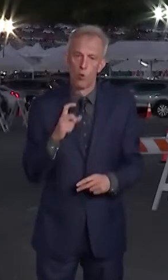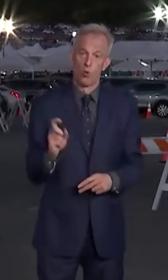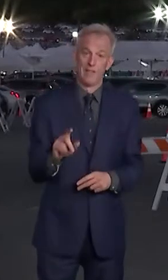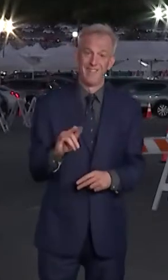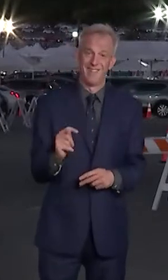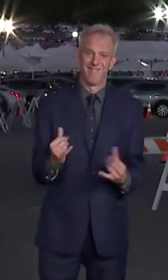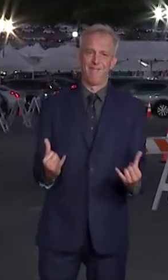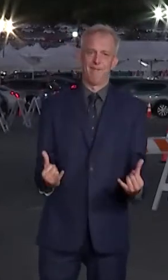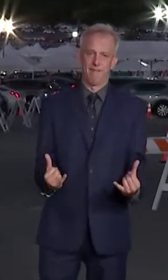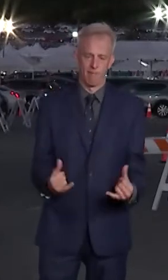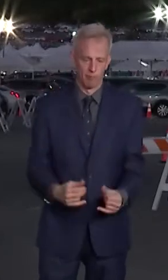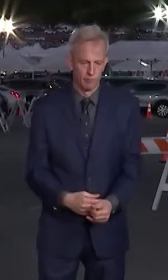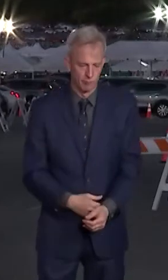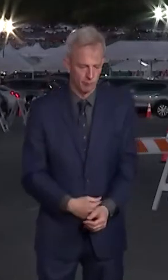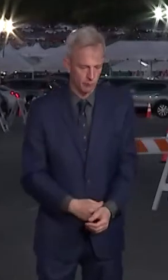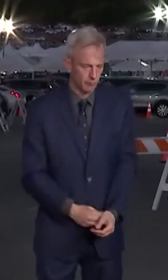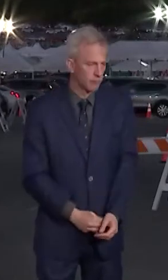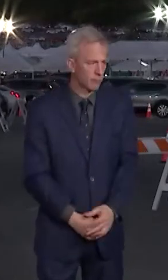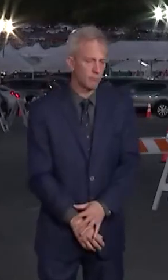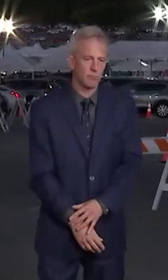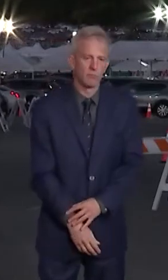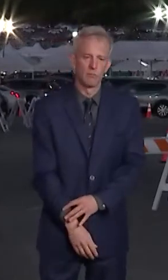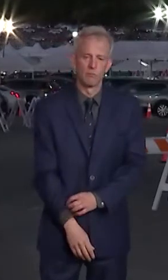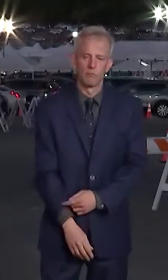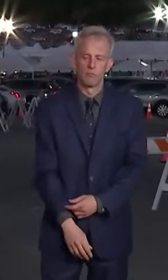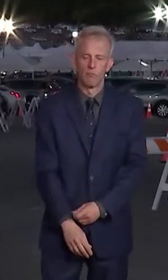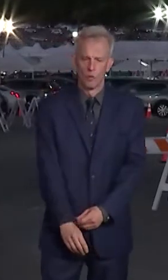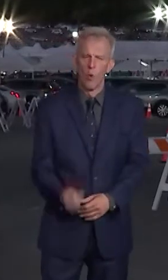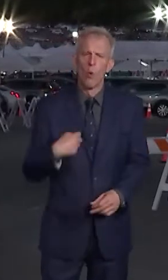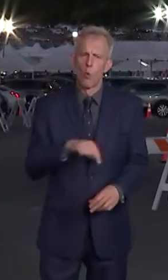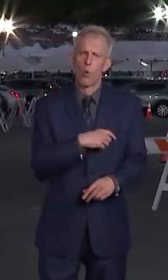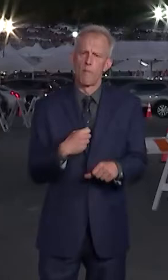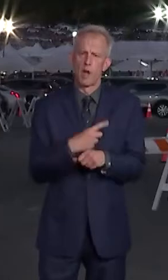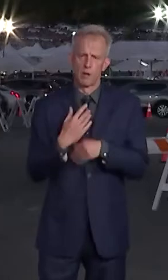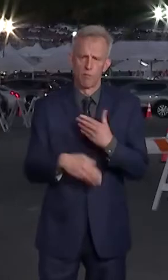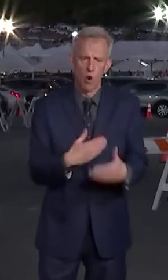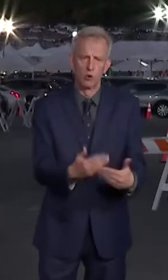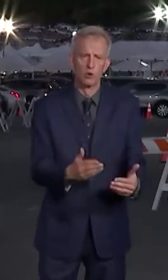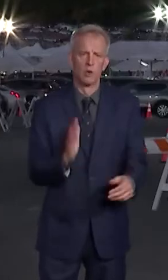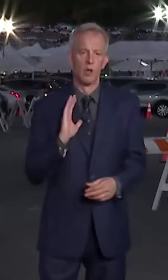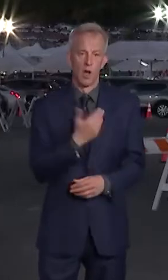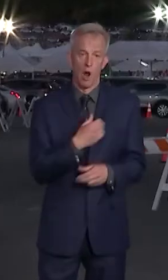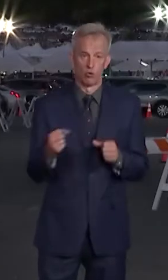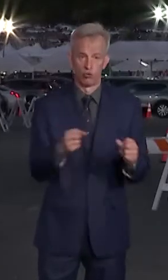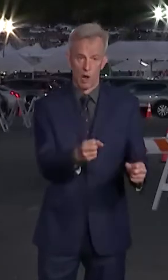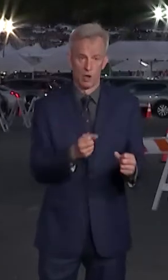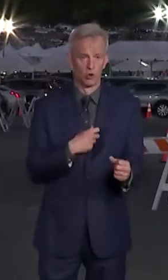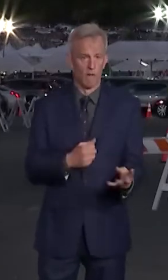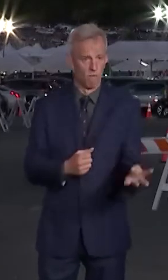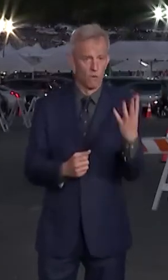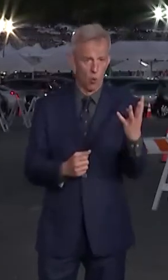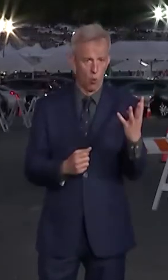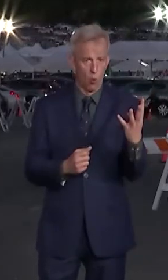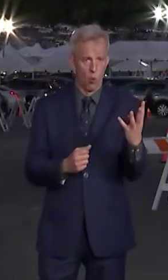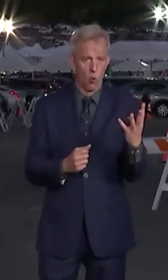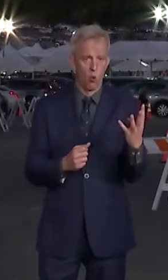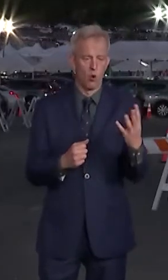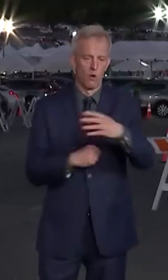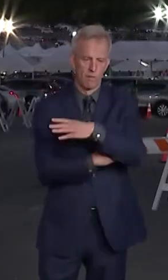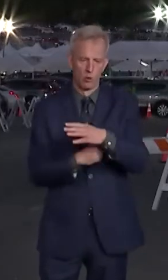sooner. And we're making progress. Our city's vaccination strategy is built on 4 pillars: to deliver shots